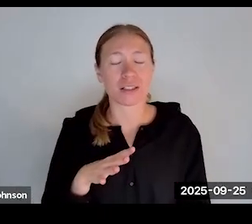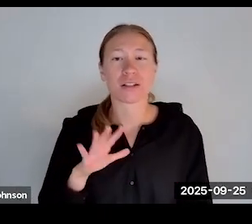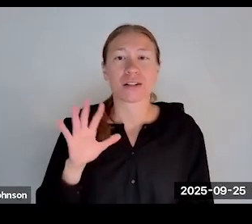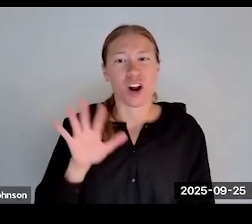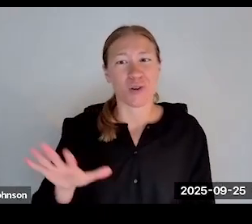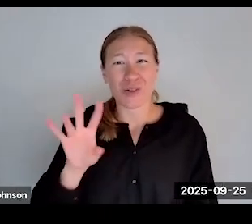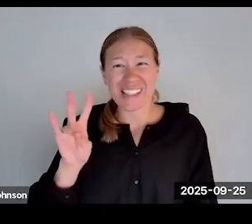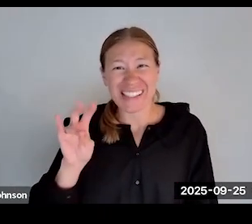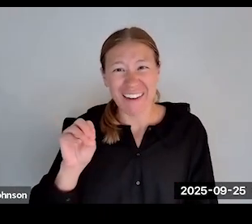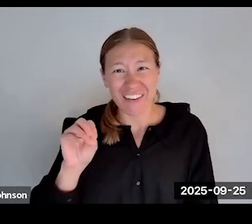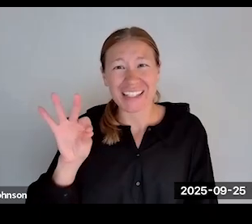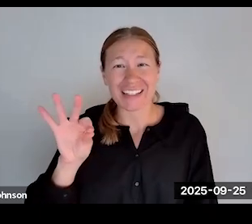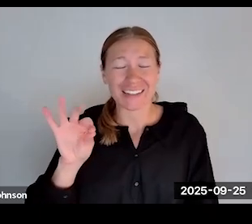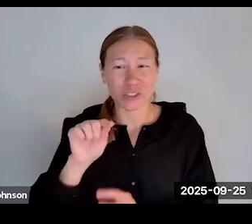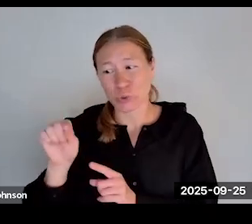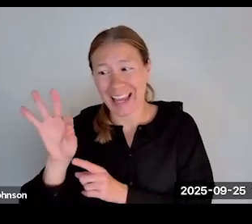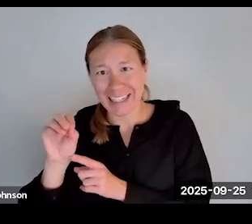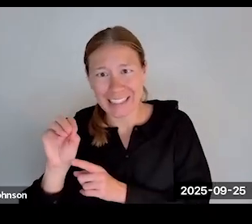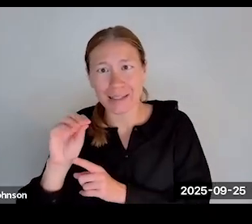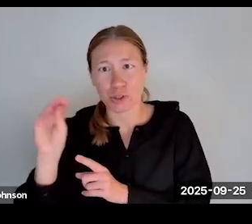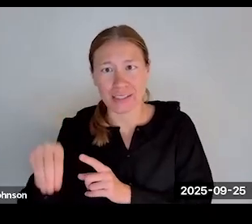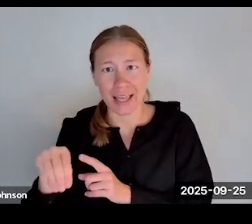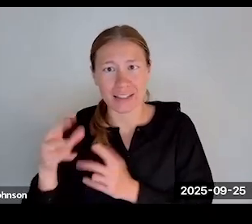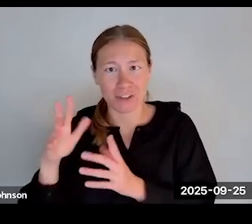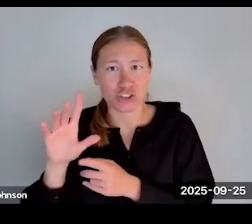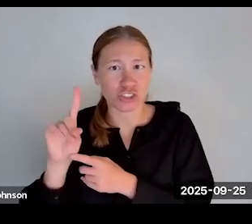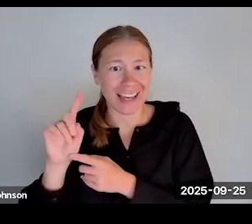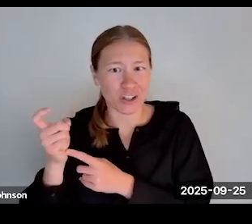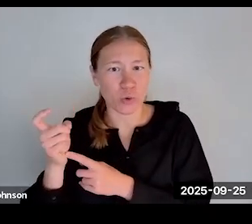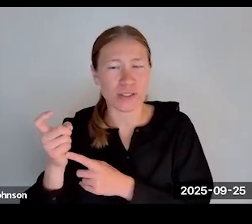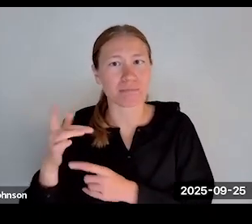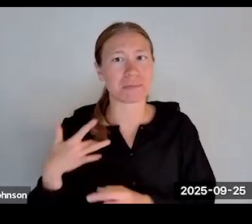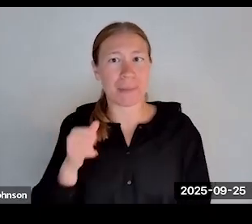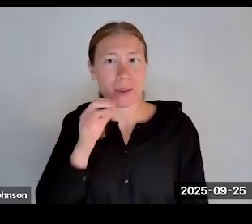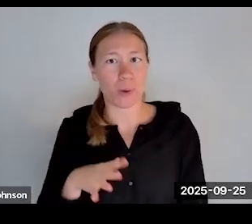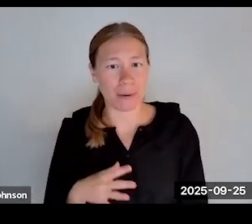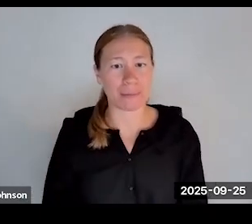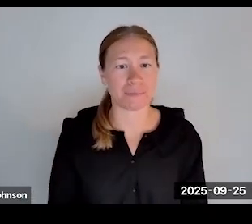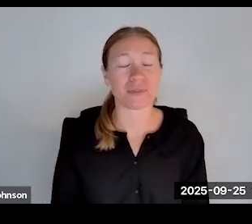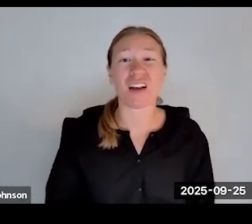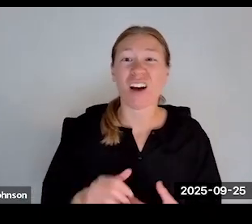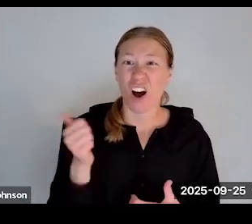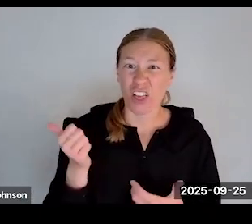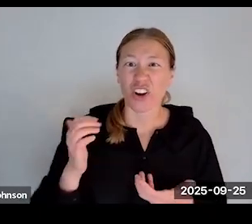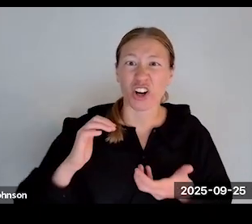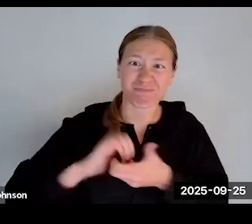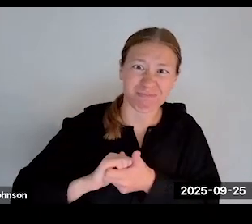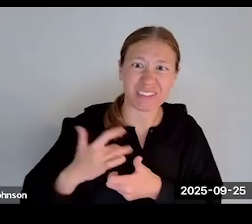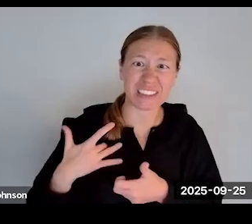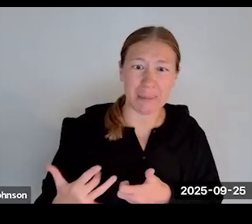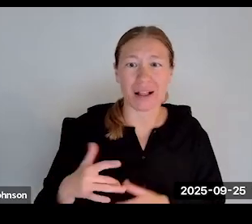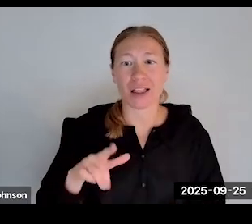and 90% of those diagnosed. It frequently occurs alongside other conditions like lupus or